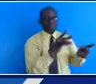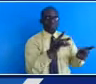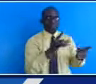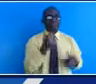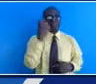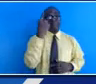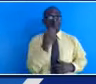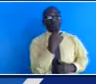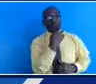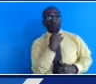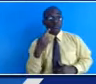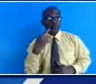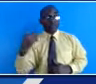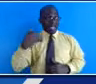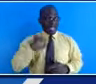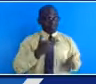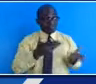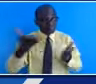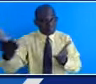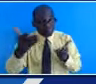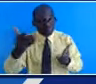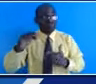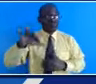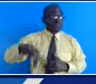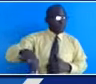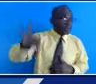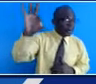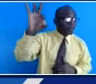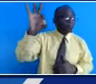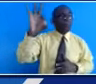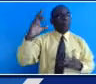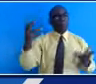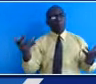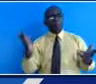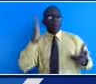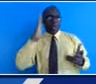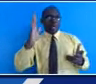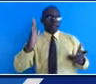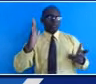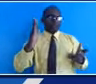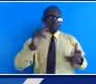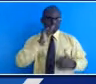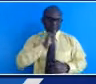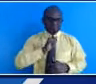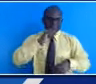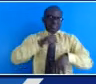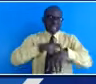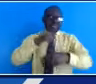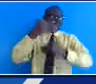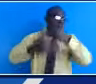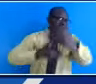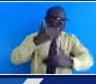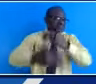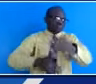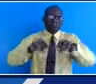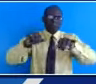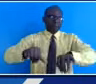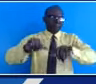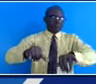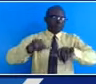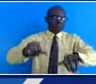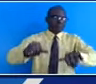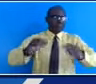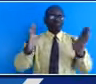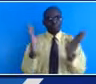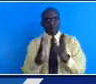the restaurant community in many ways drives the personality of all of our communities. Going out to eat in this generation, not just, you know,